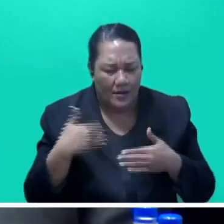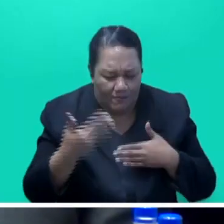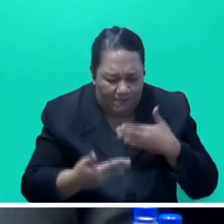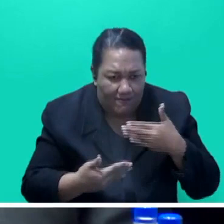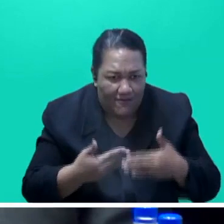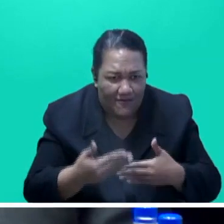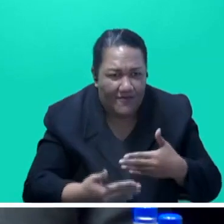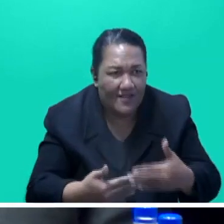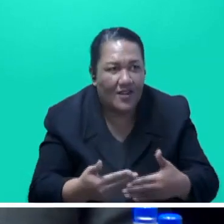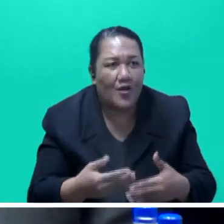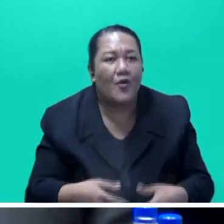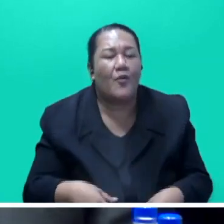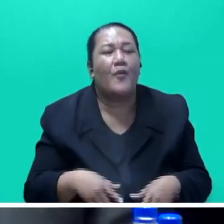opposition,